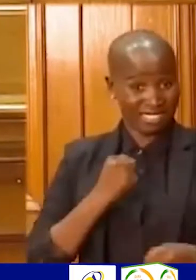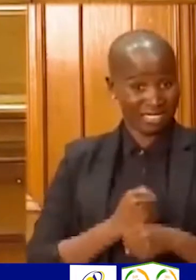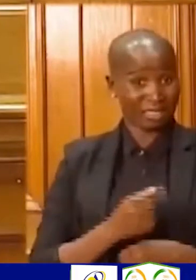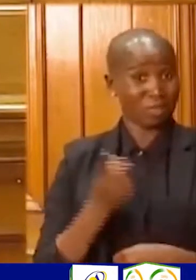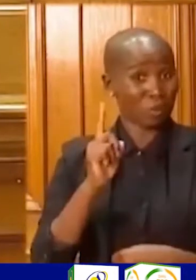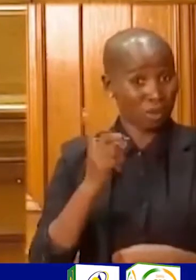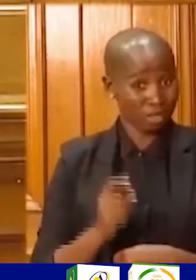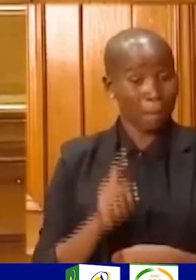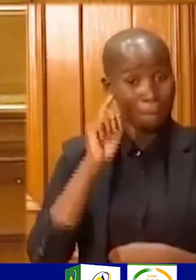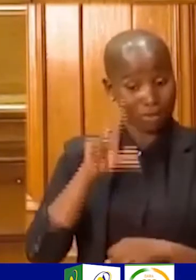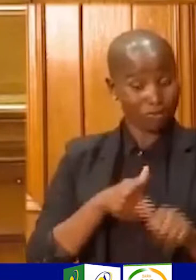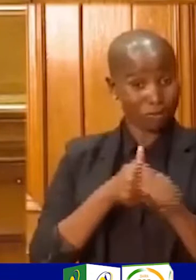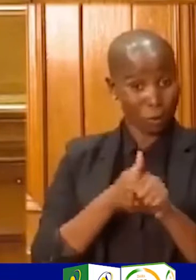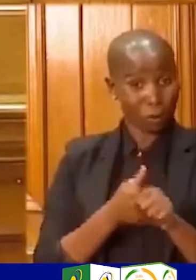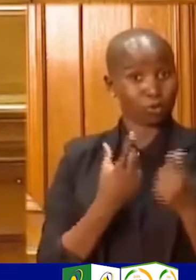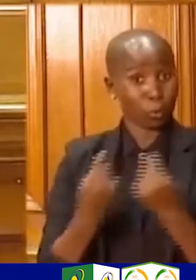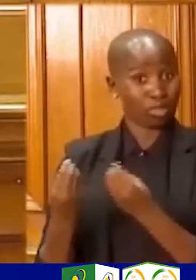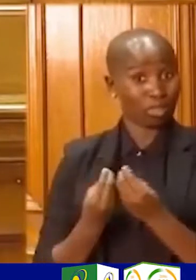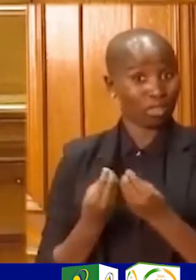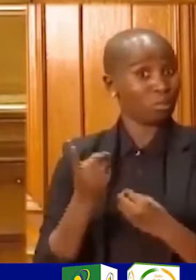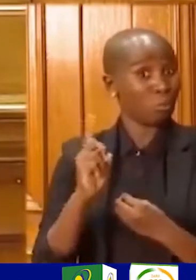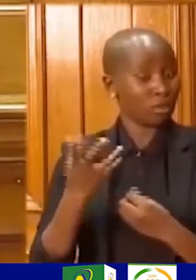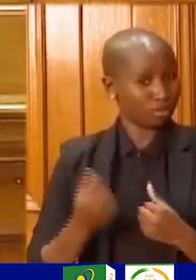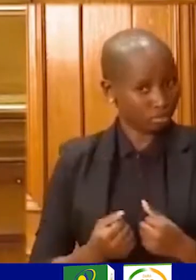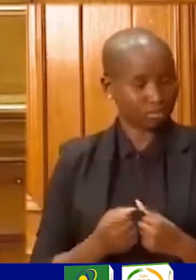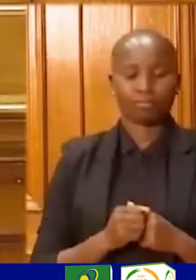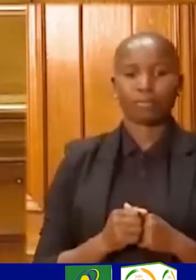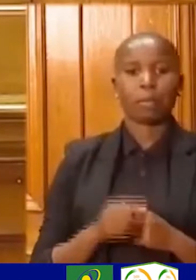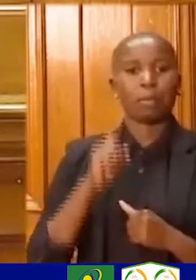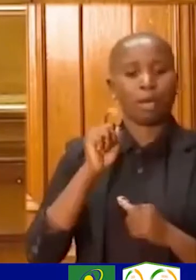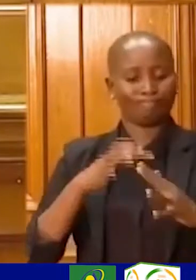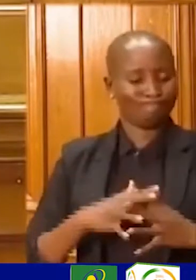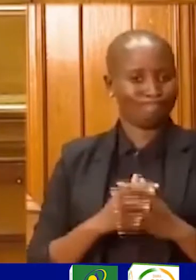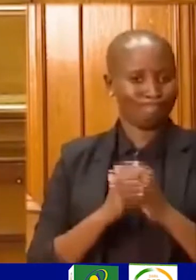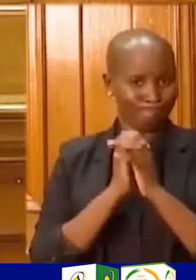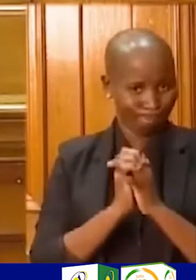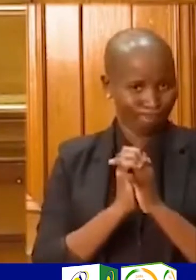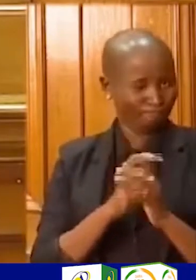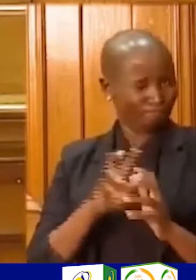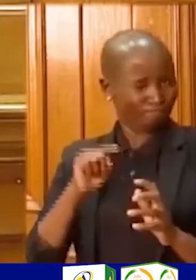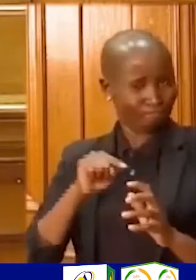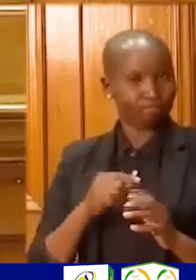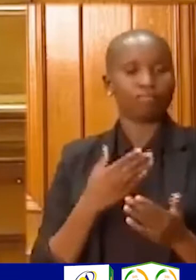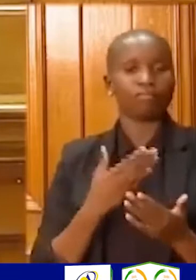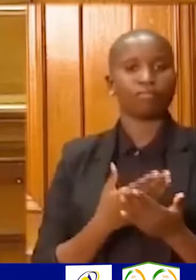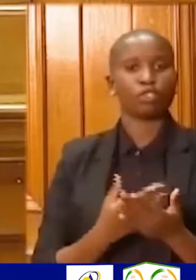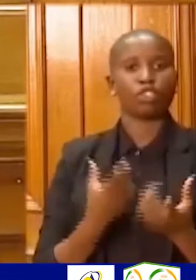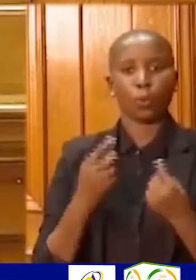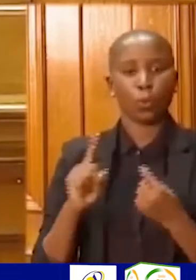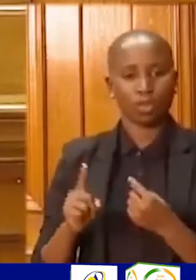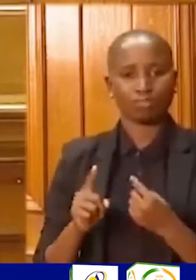a number of things. We must unite to overcome the grave and